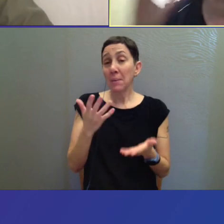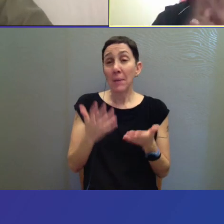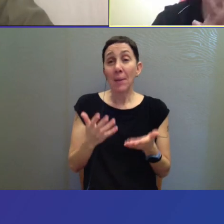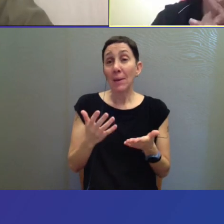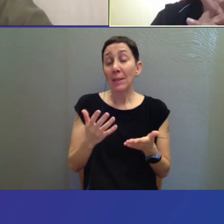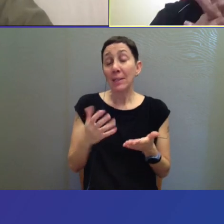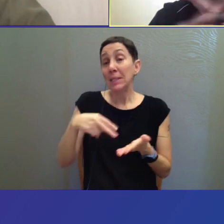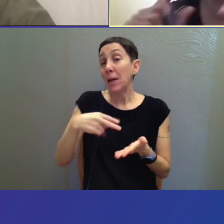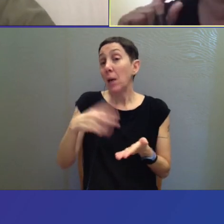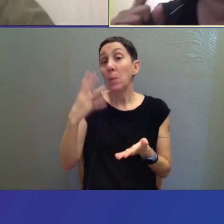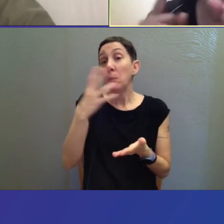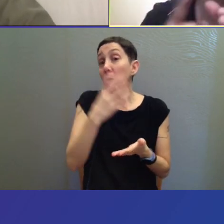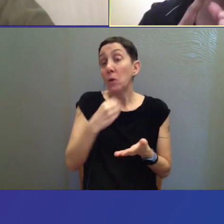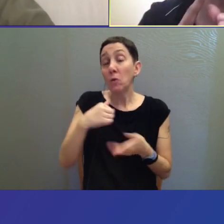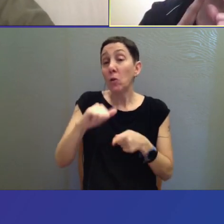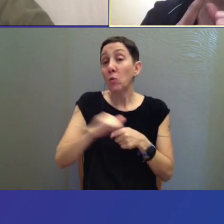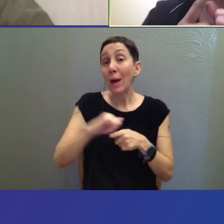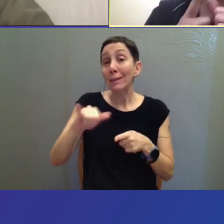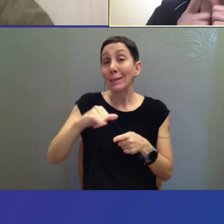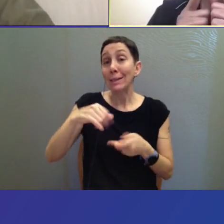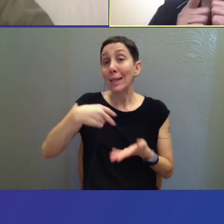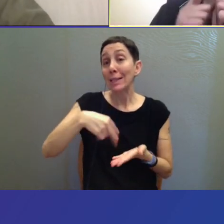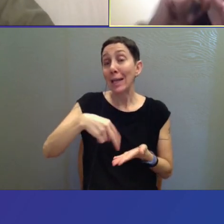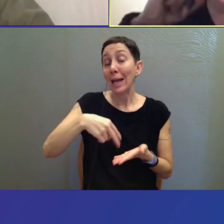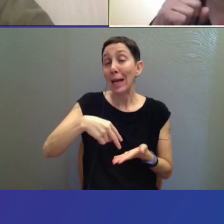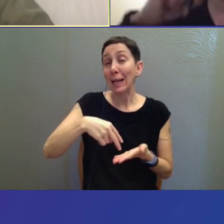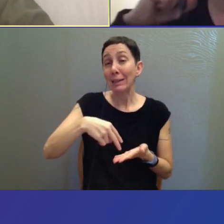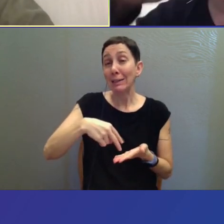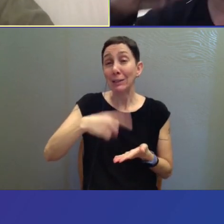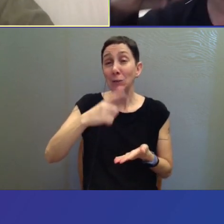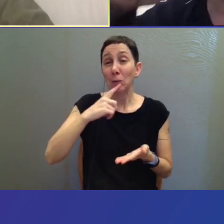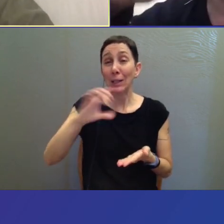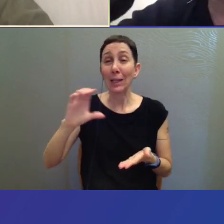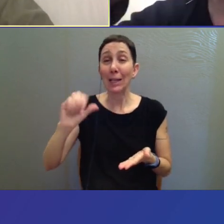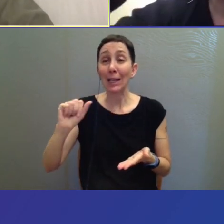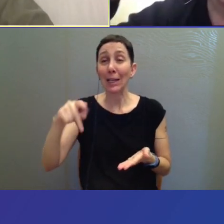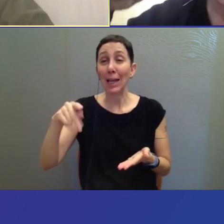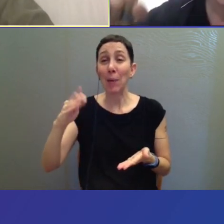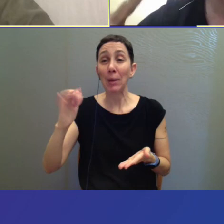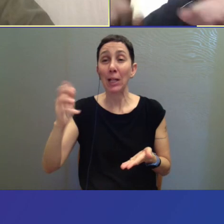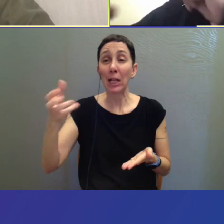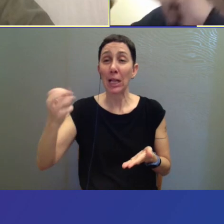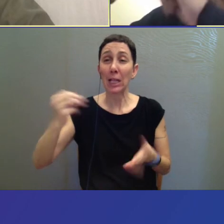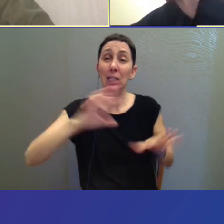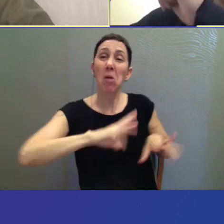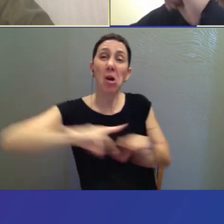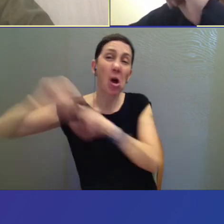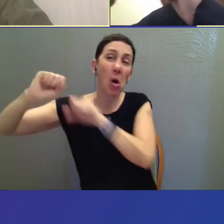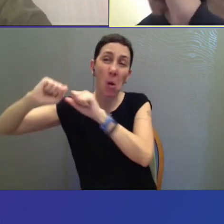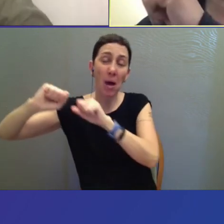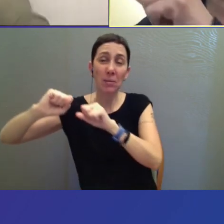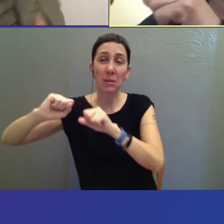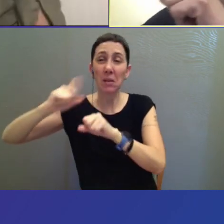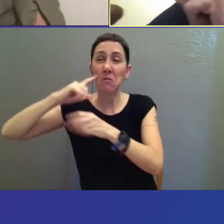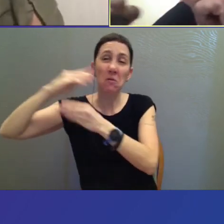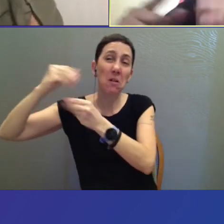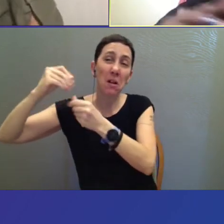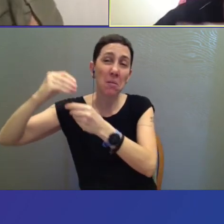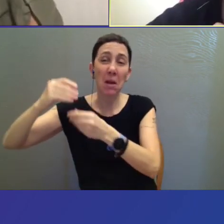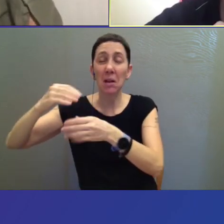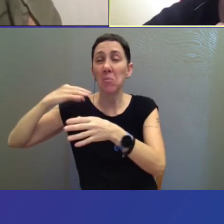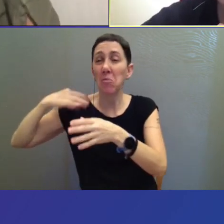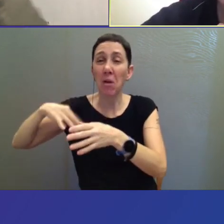practice like dance has been co-opted by capitalism to set us together, right? So we are constantly in